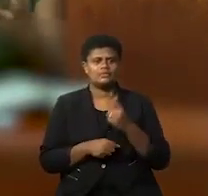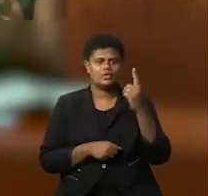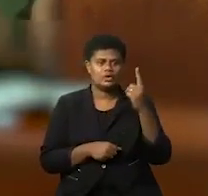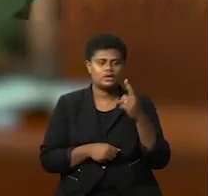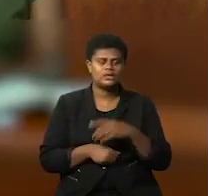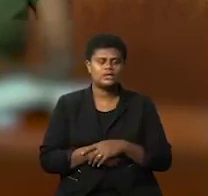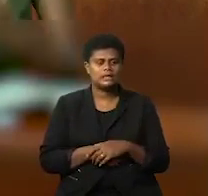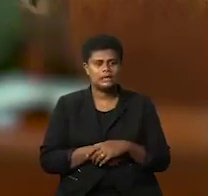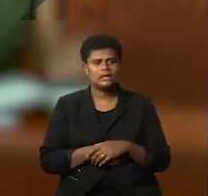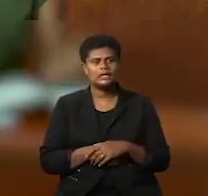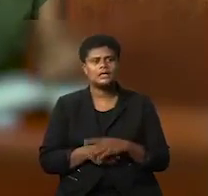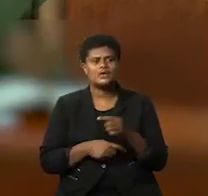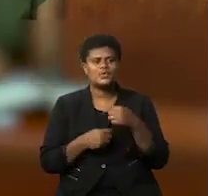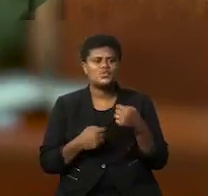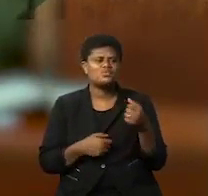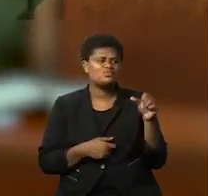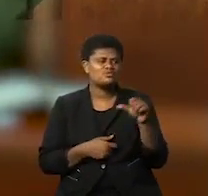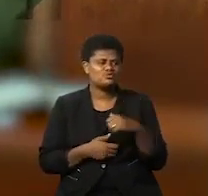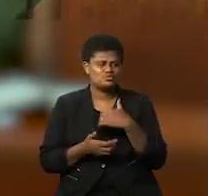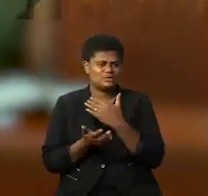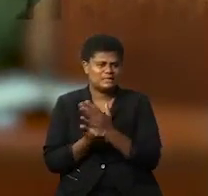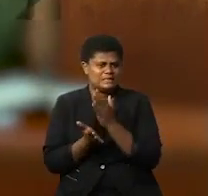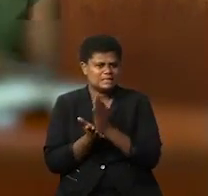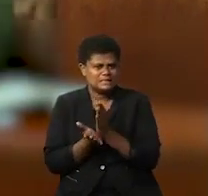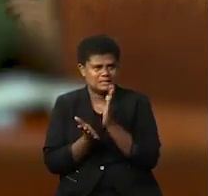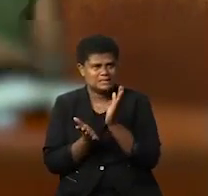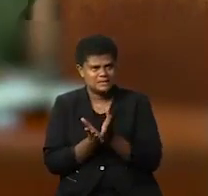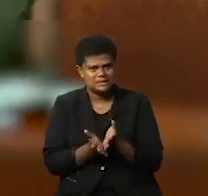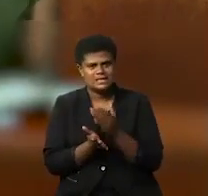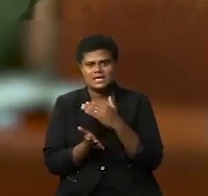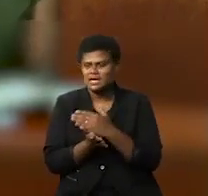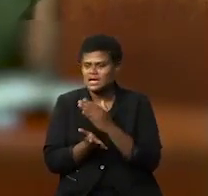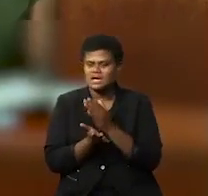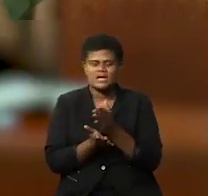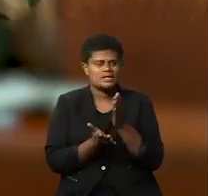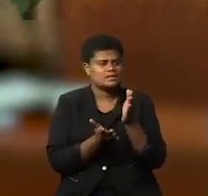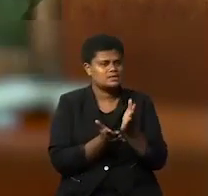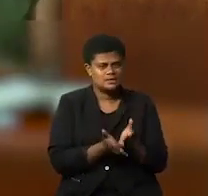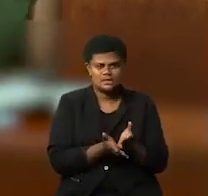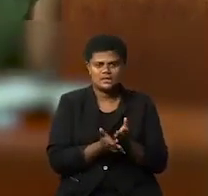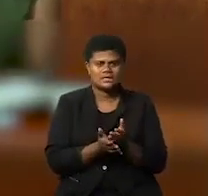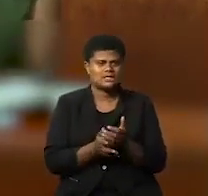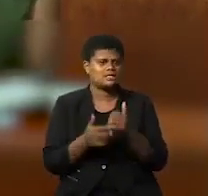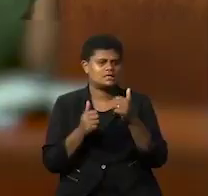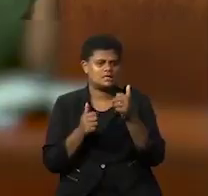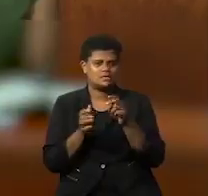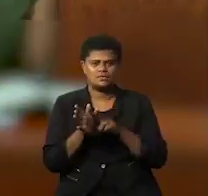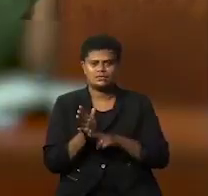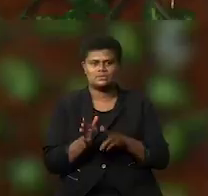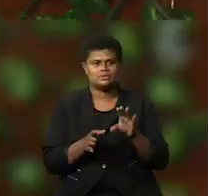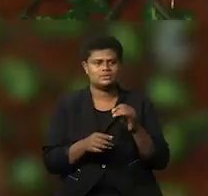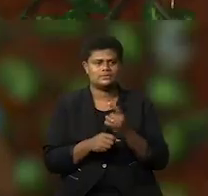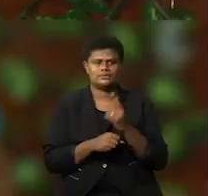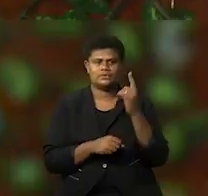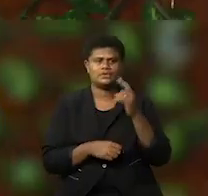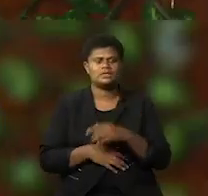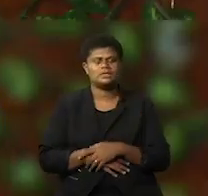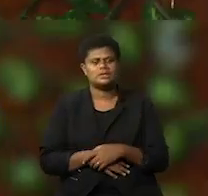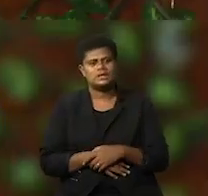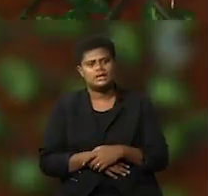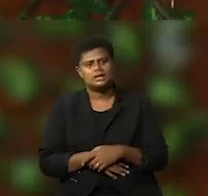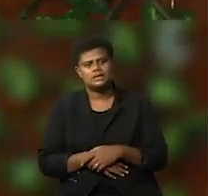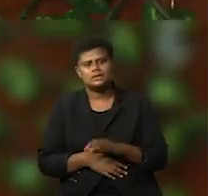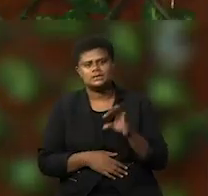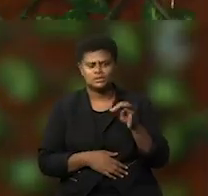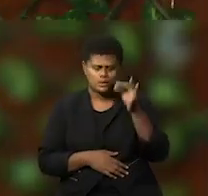kingdom, he shared it. And I believe that is the interesting thing about experiencing God's goodness. Yes. Amen. And I believe that's